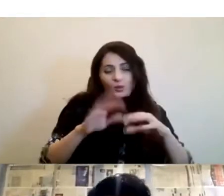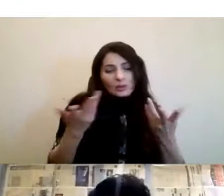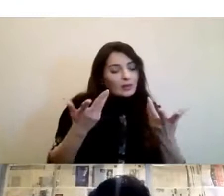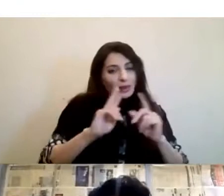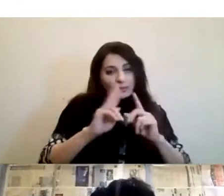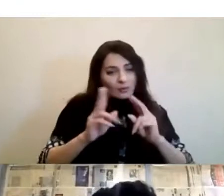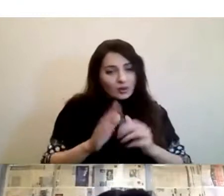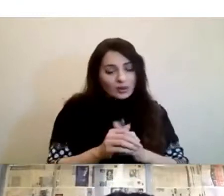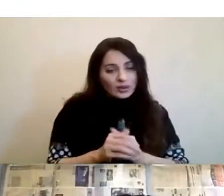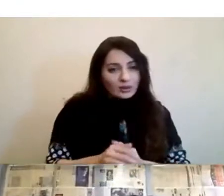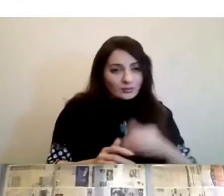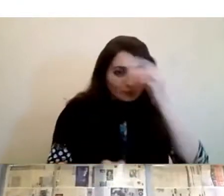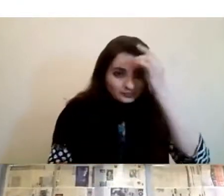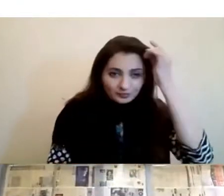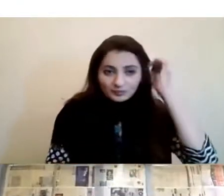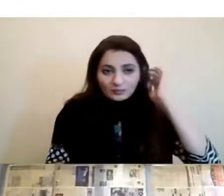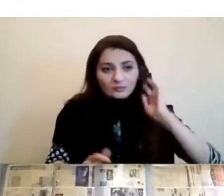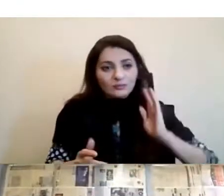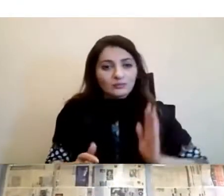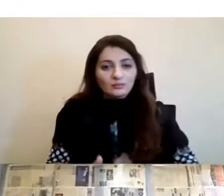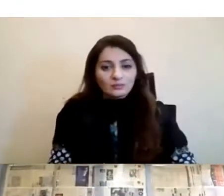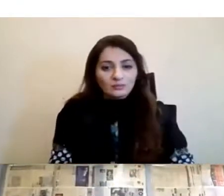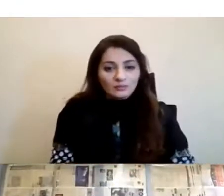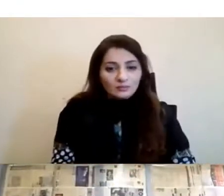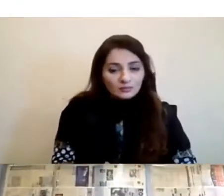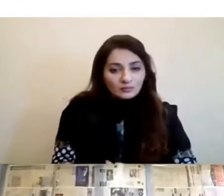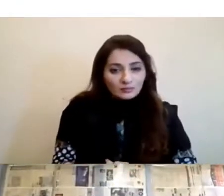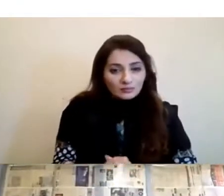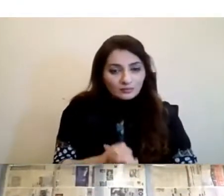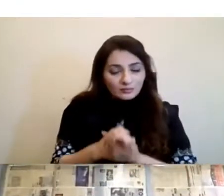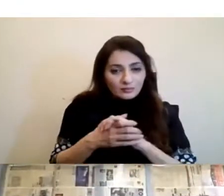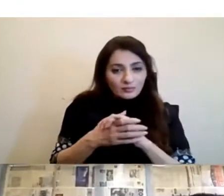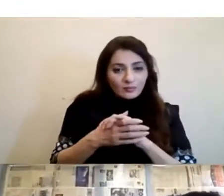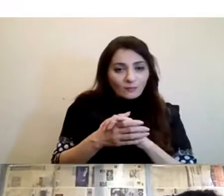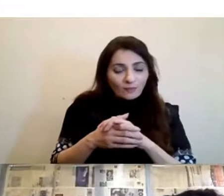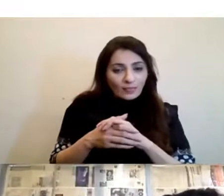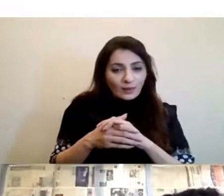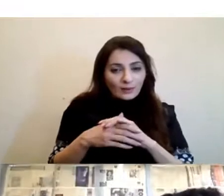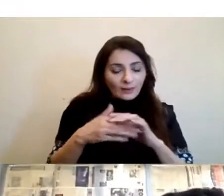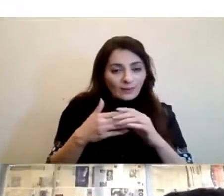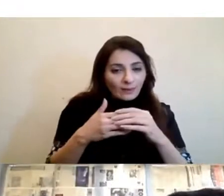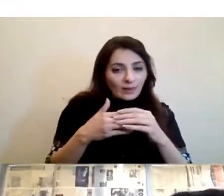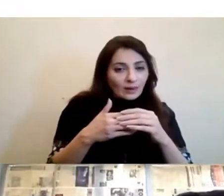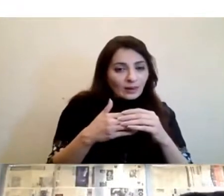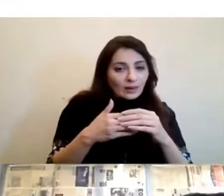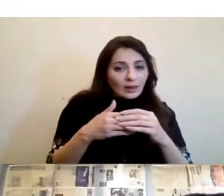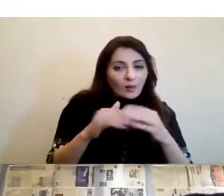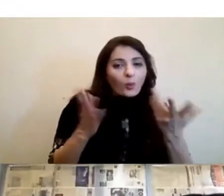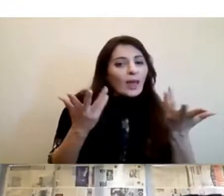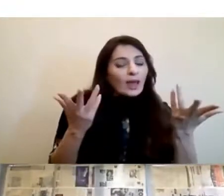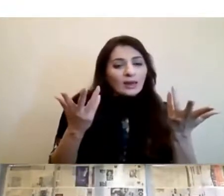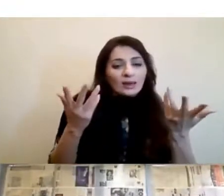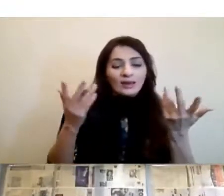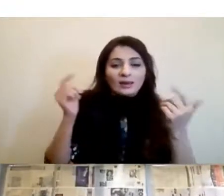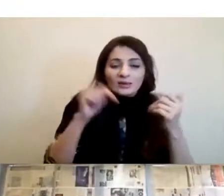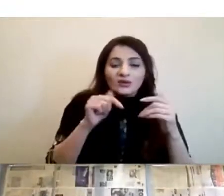Well, it shouldn't be a surprise now, but working from home, right? Because